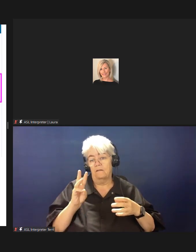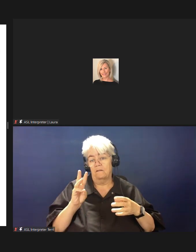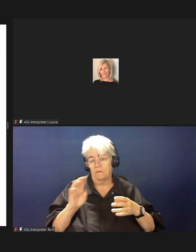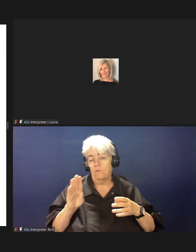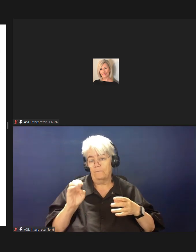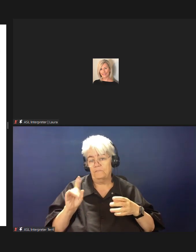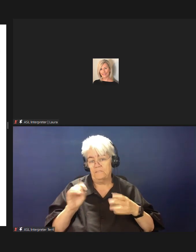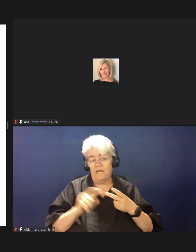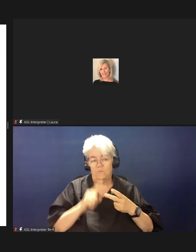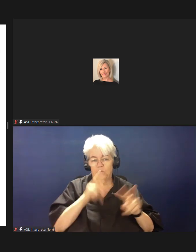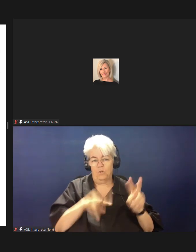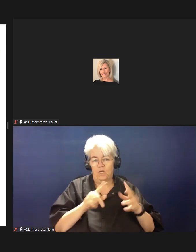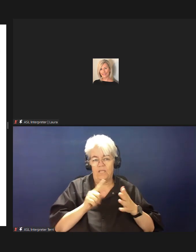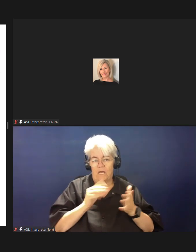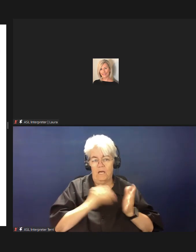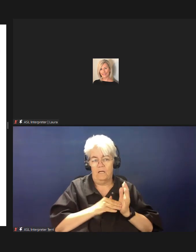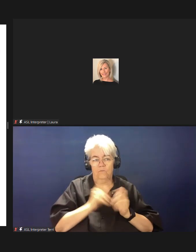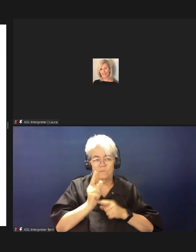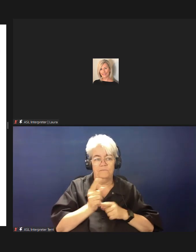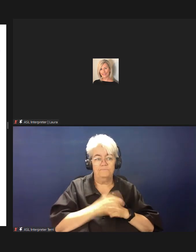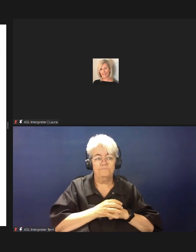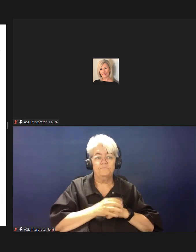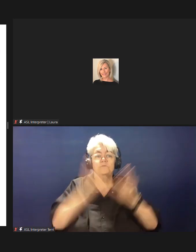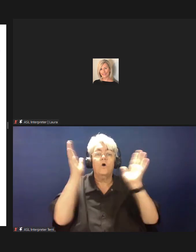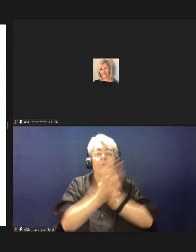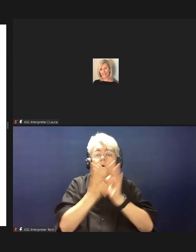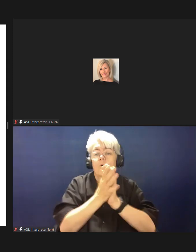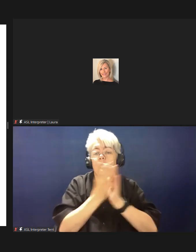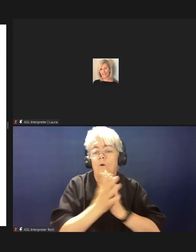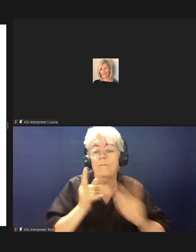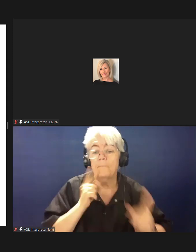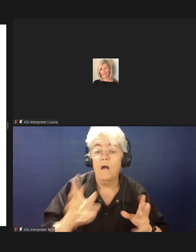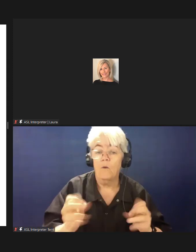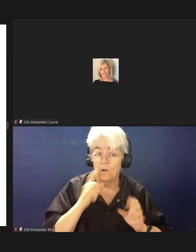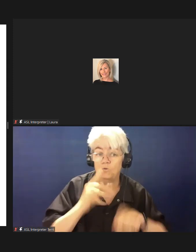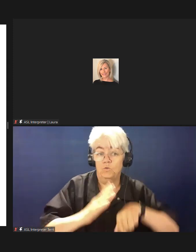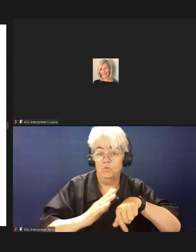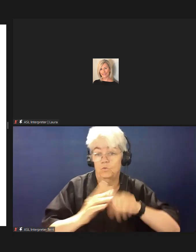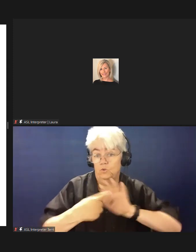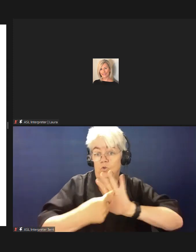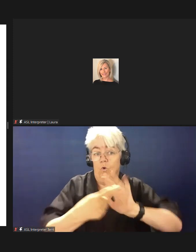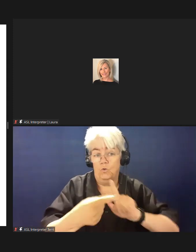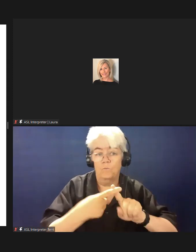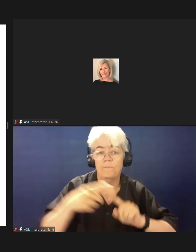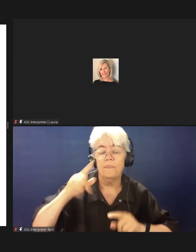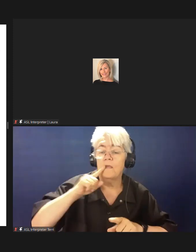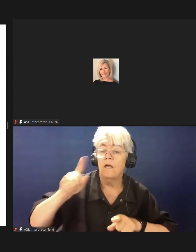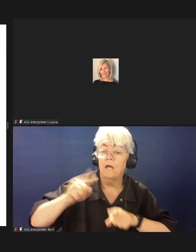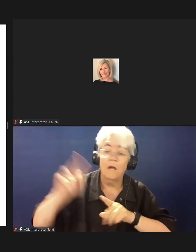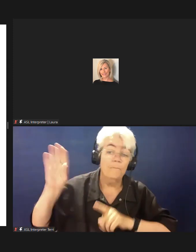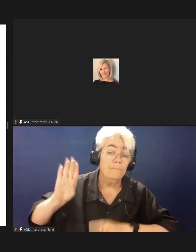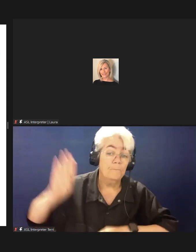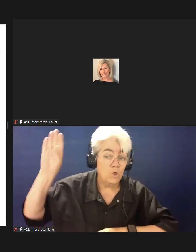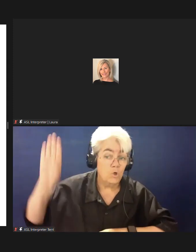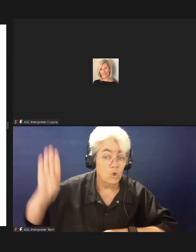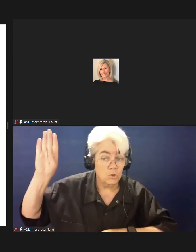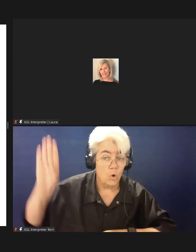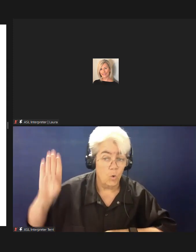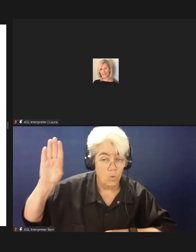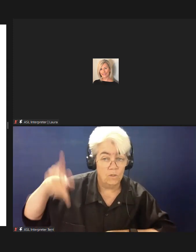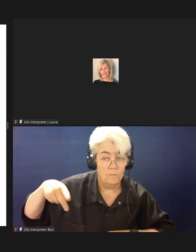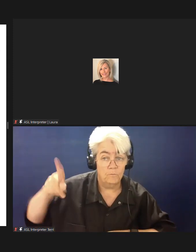again momentarily. Oh, but I do want to draw attention to this. Pure Tone Screening